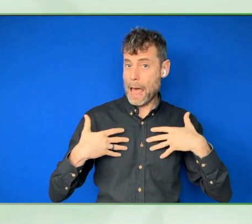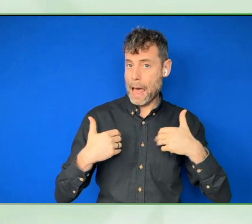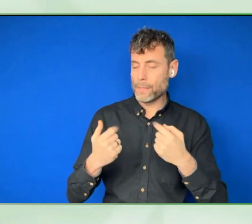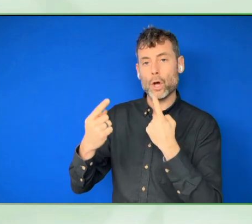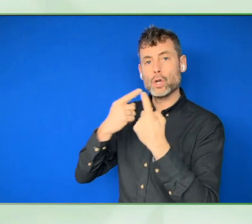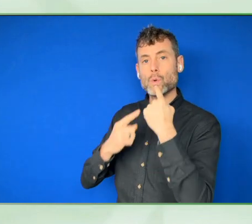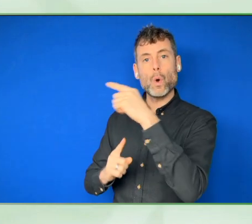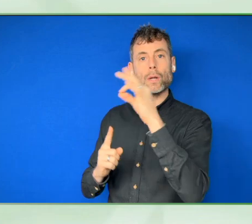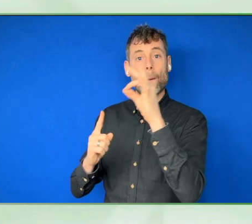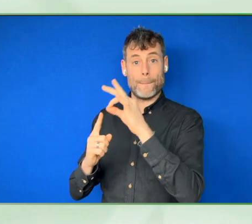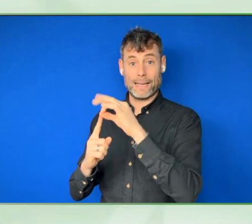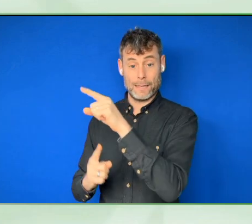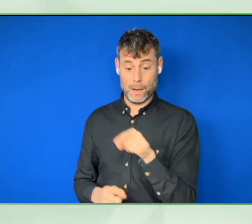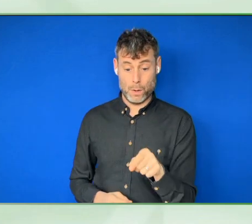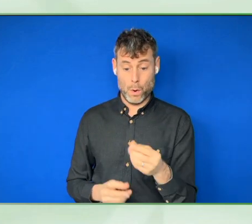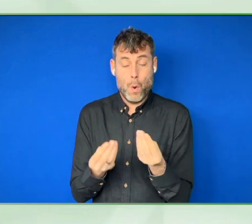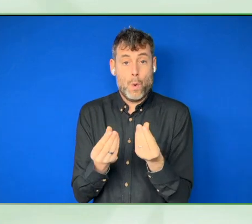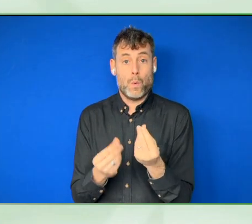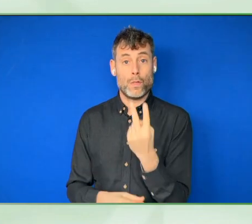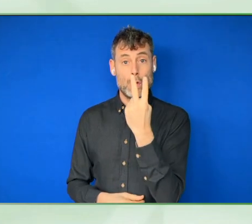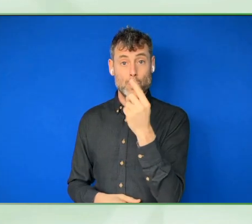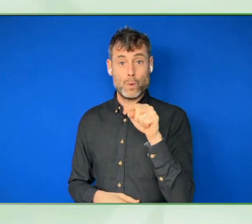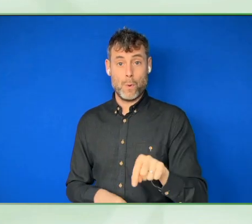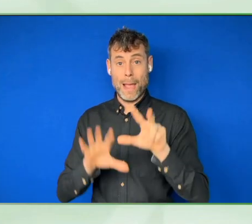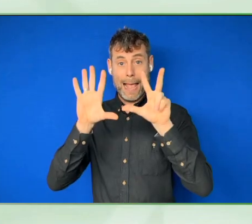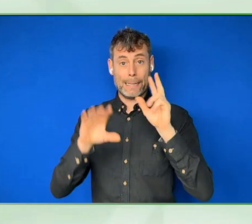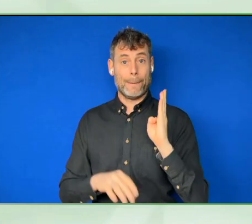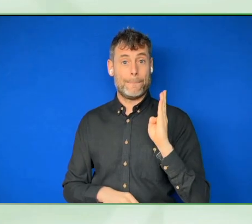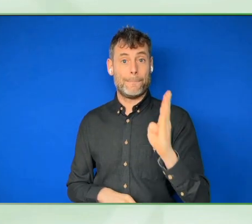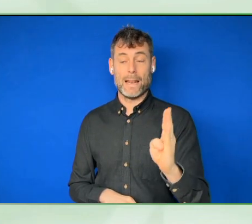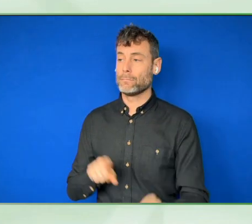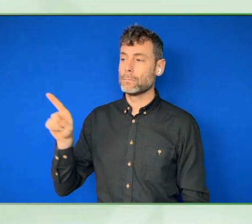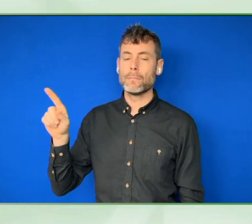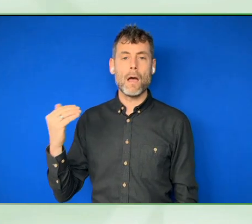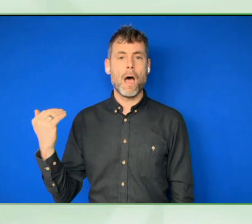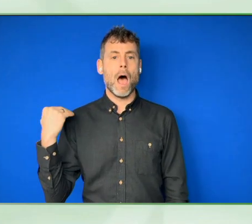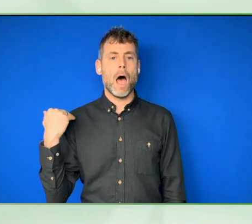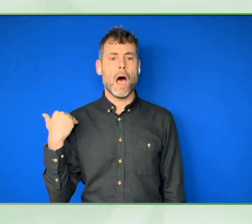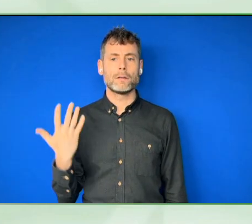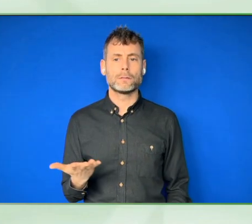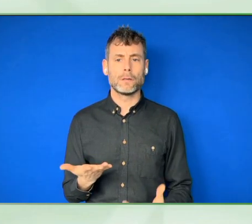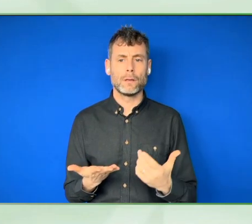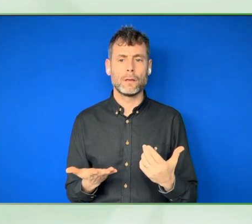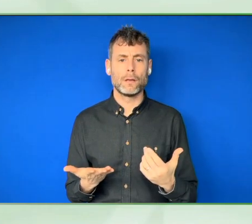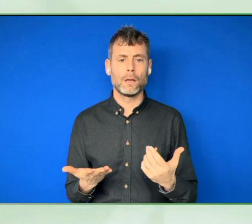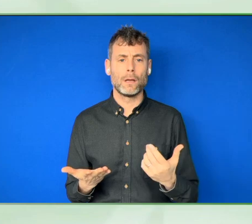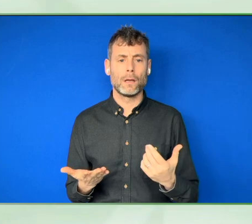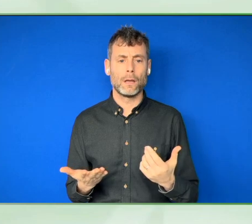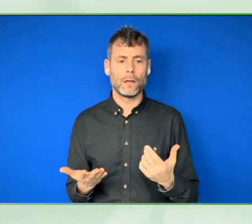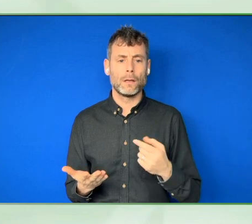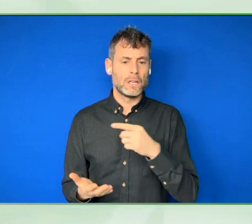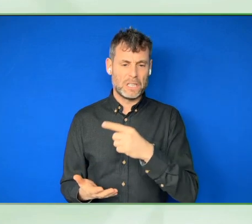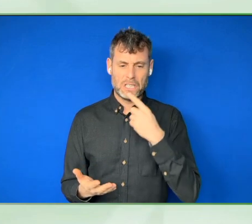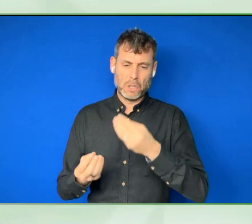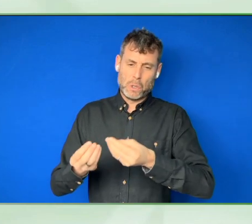2.8 billion. The only question they asked, what is the benefit? So instead of saying that there are so many cataracts, there are so many glaucoma,